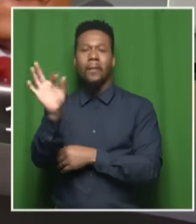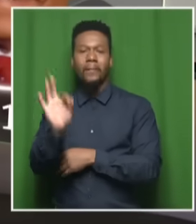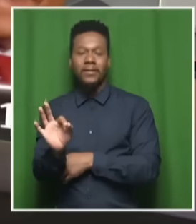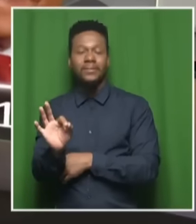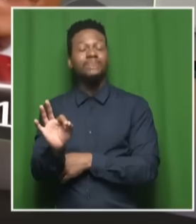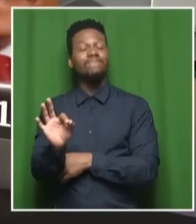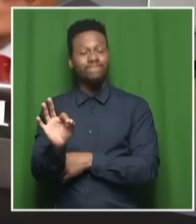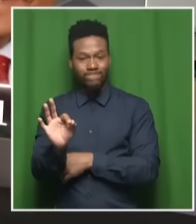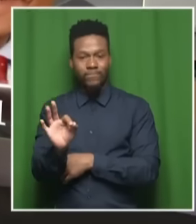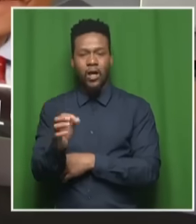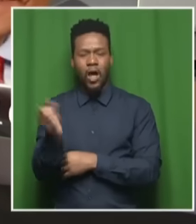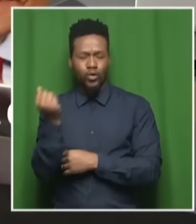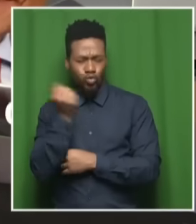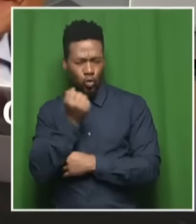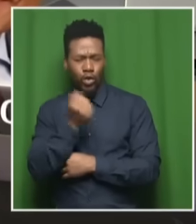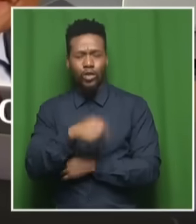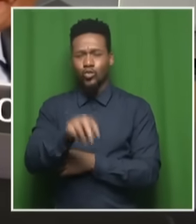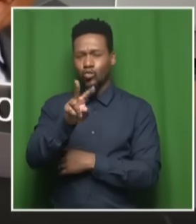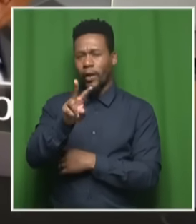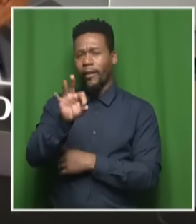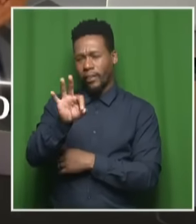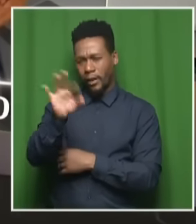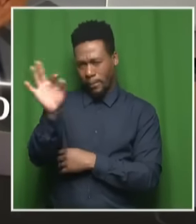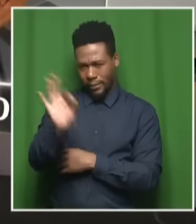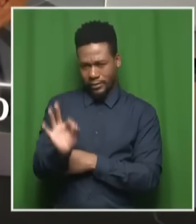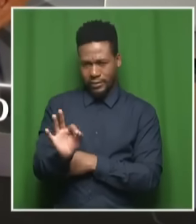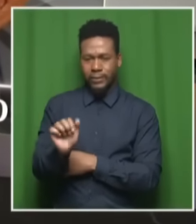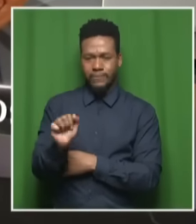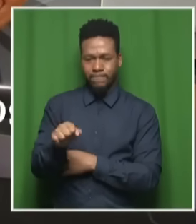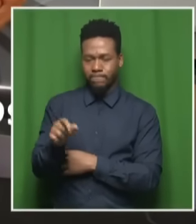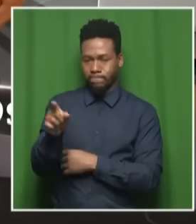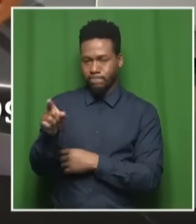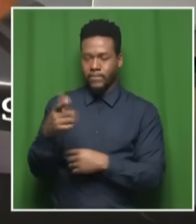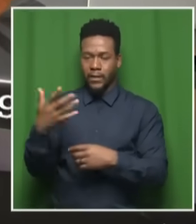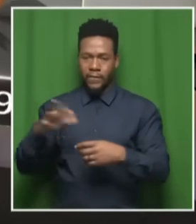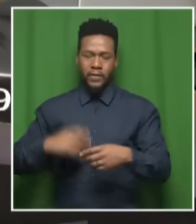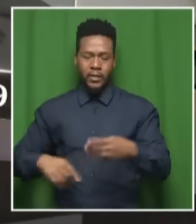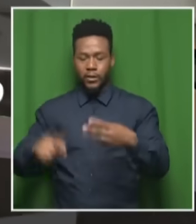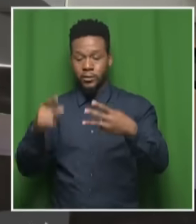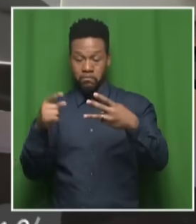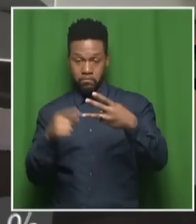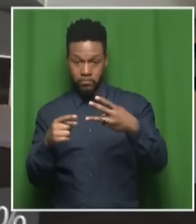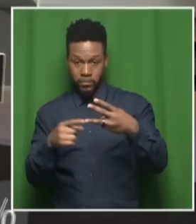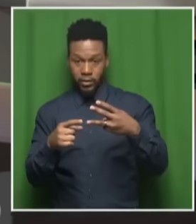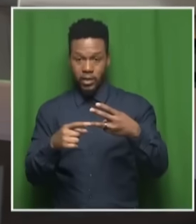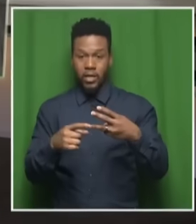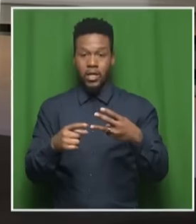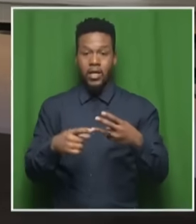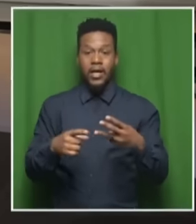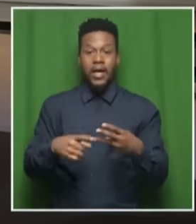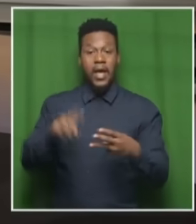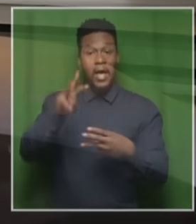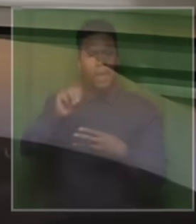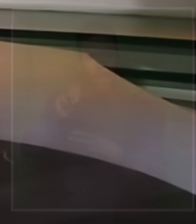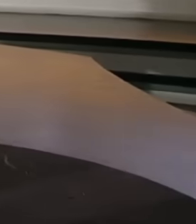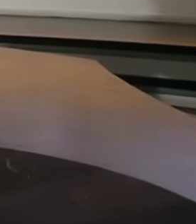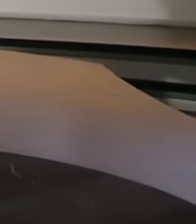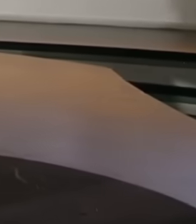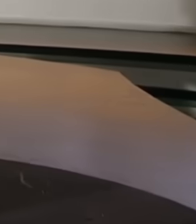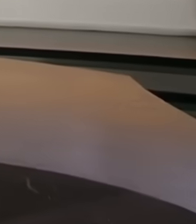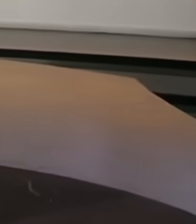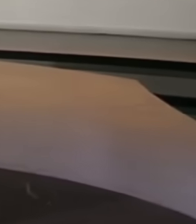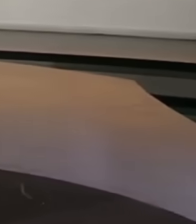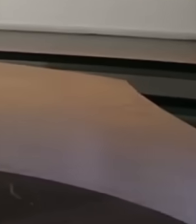I beg your pardon, of the votes at large, and then 11% for Zuma's Sizwe Party, which roughly translates to